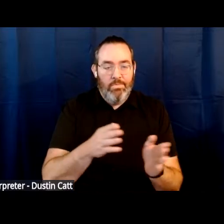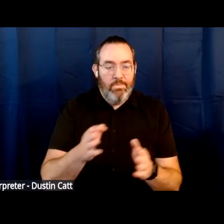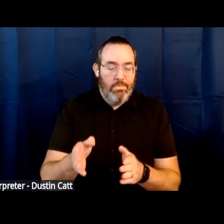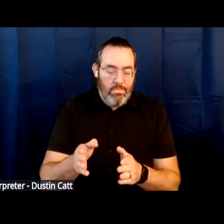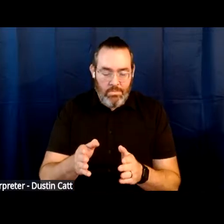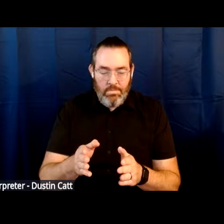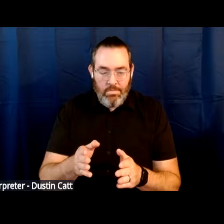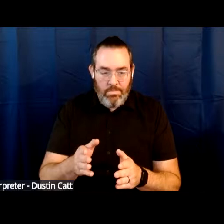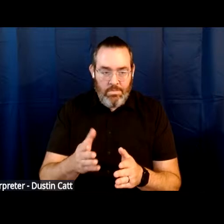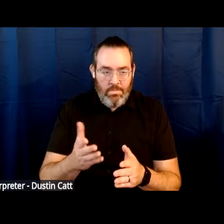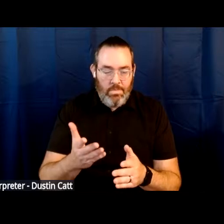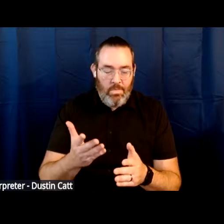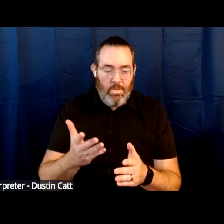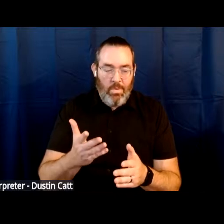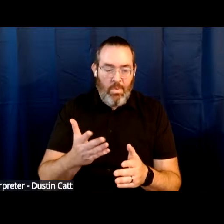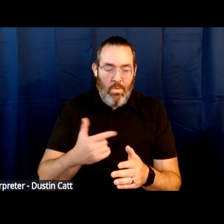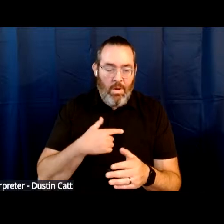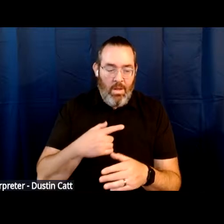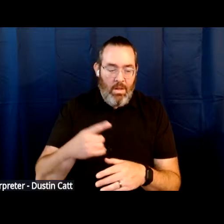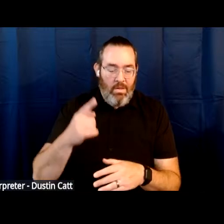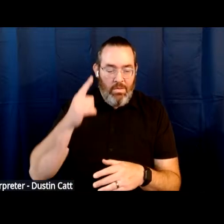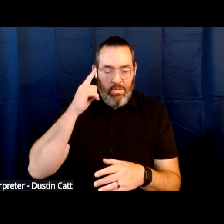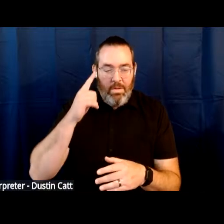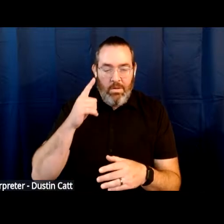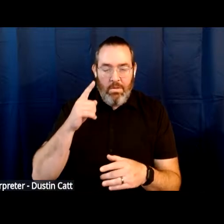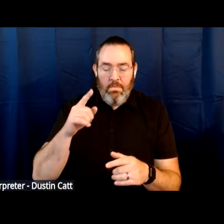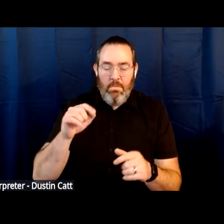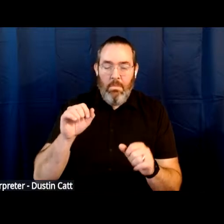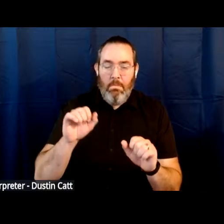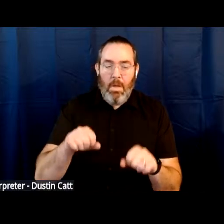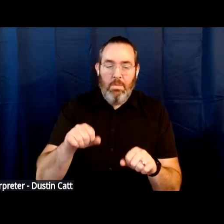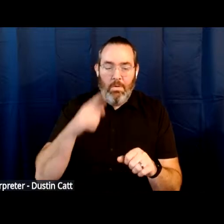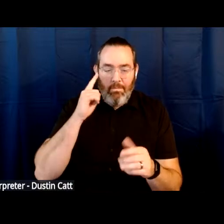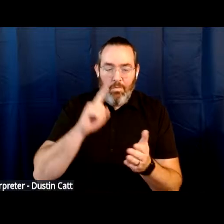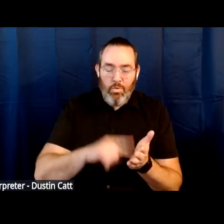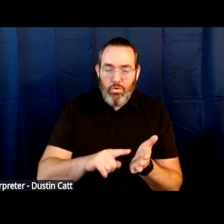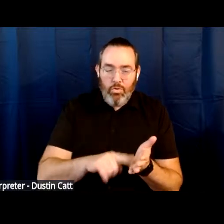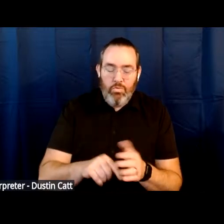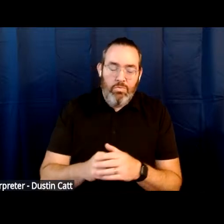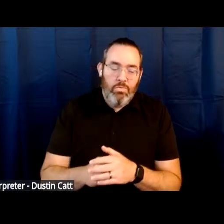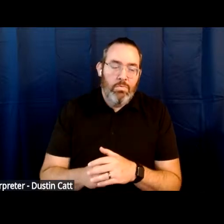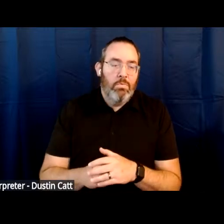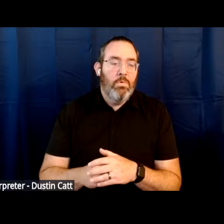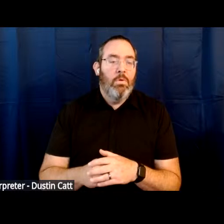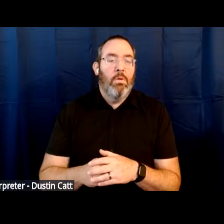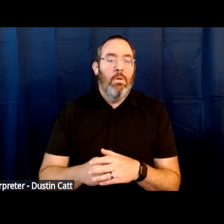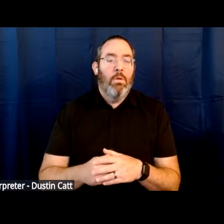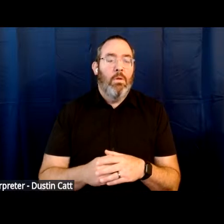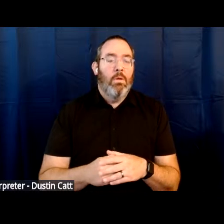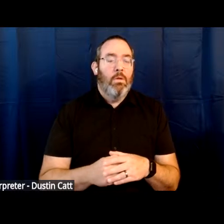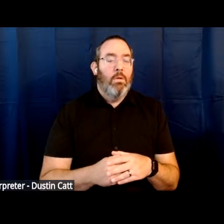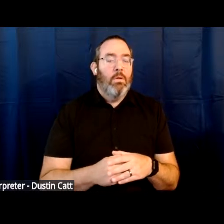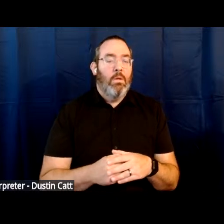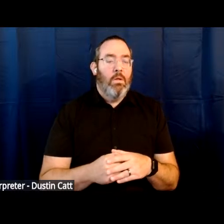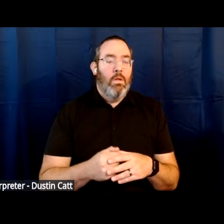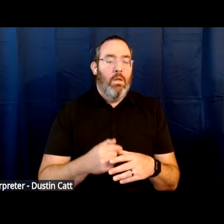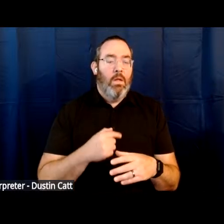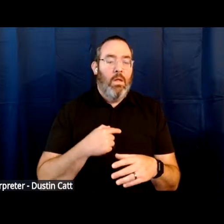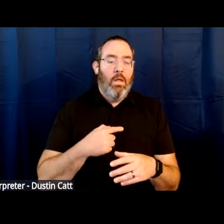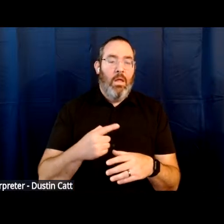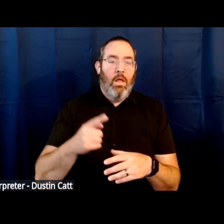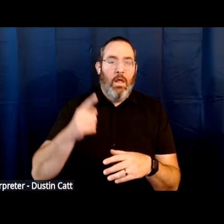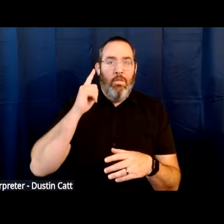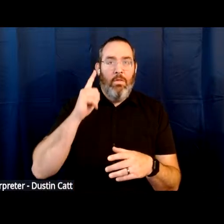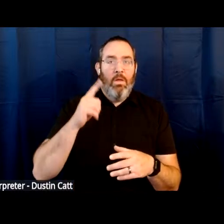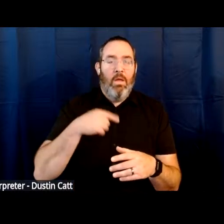what I think in terms of possibilities for research. I should say that I do kind of speak layperson